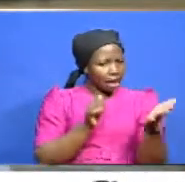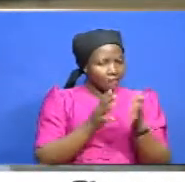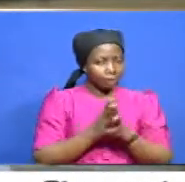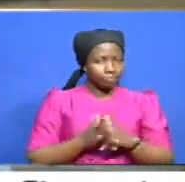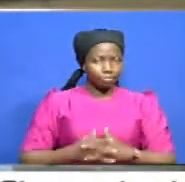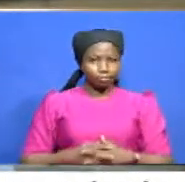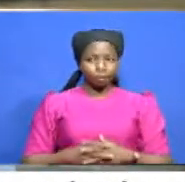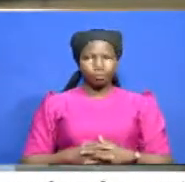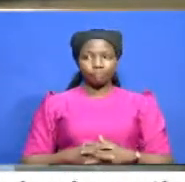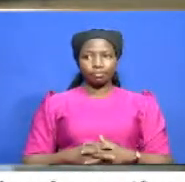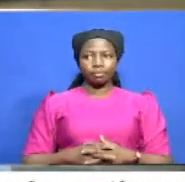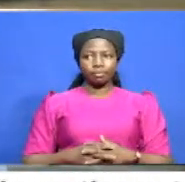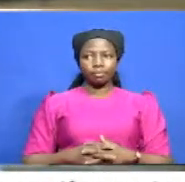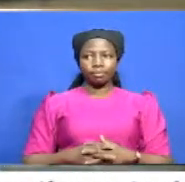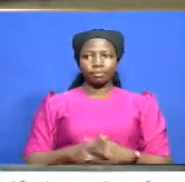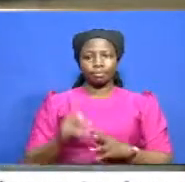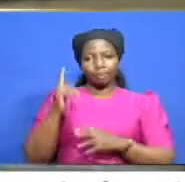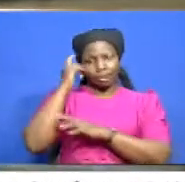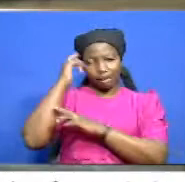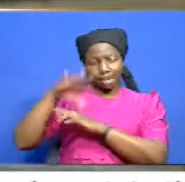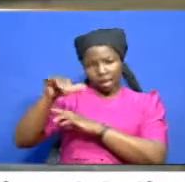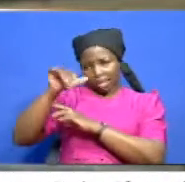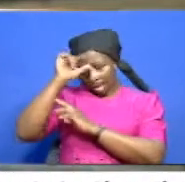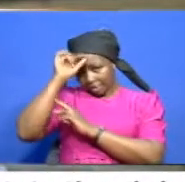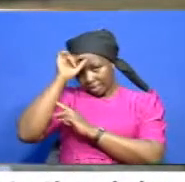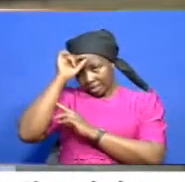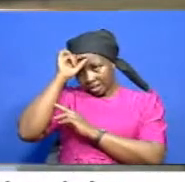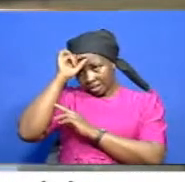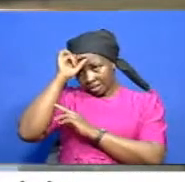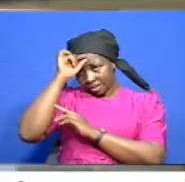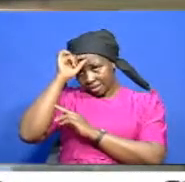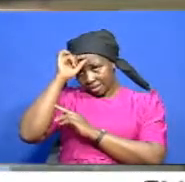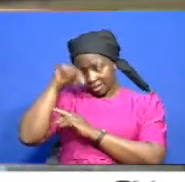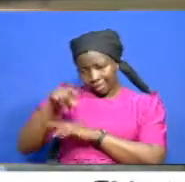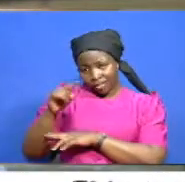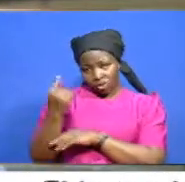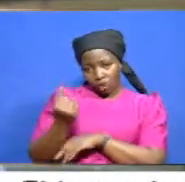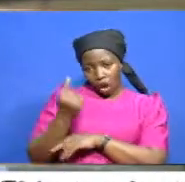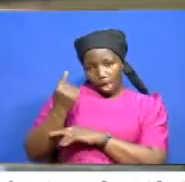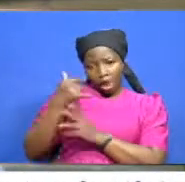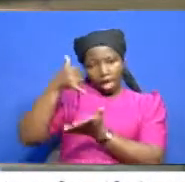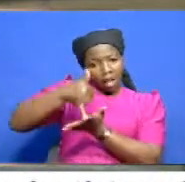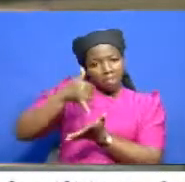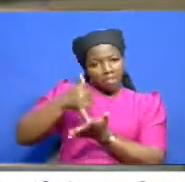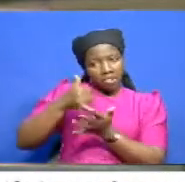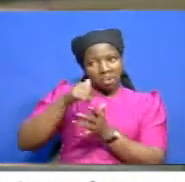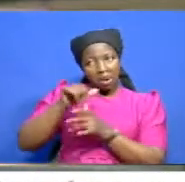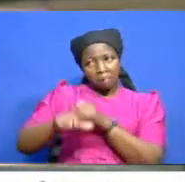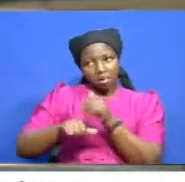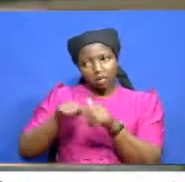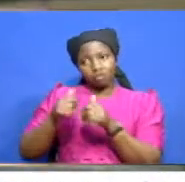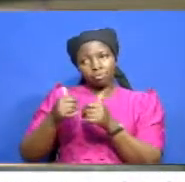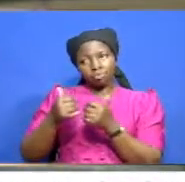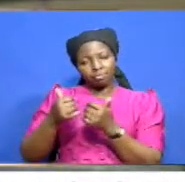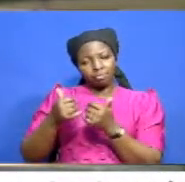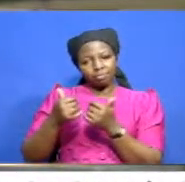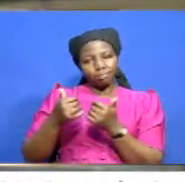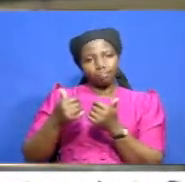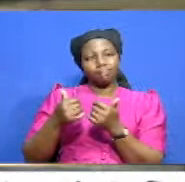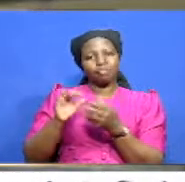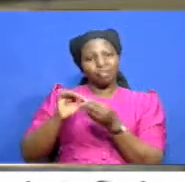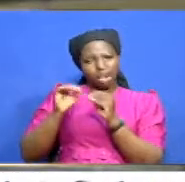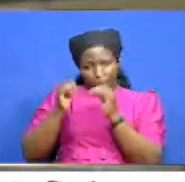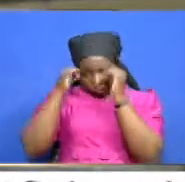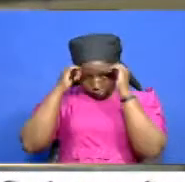the county government was just involved regarding the number of the papers. They came up and